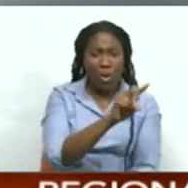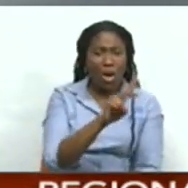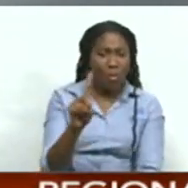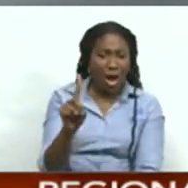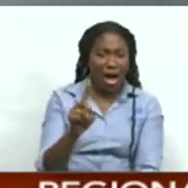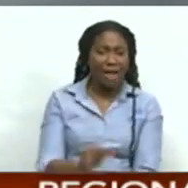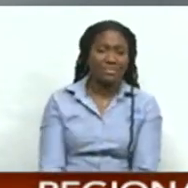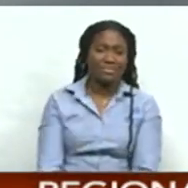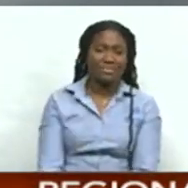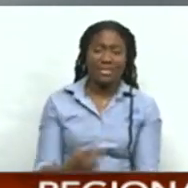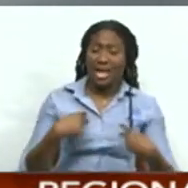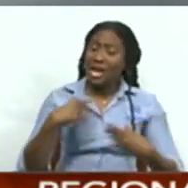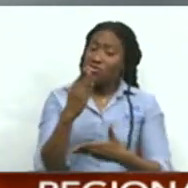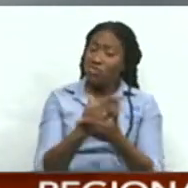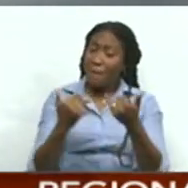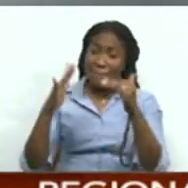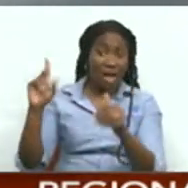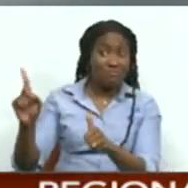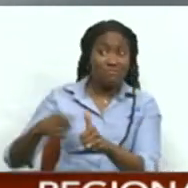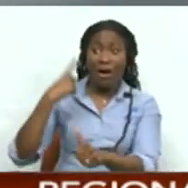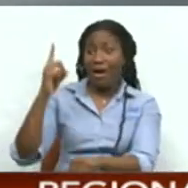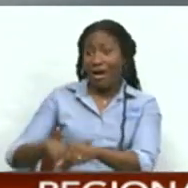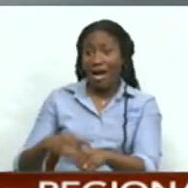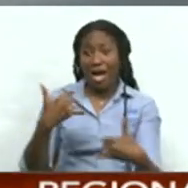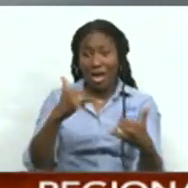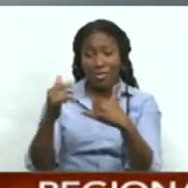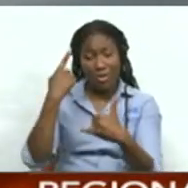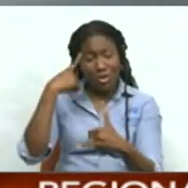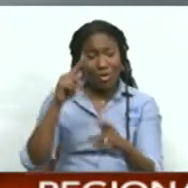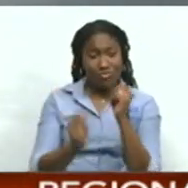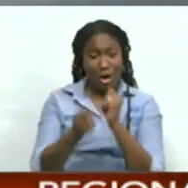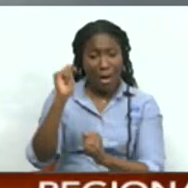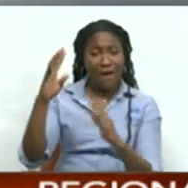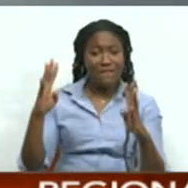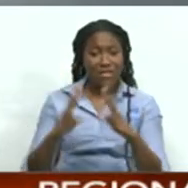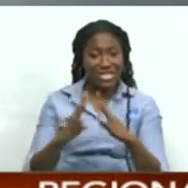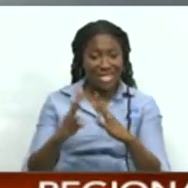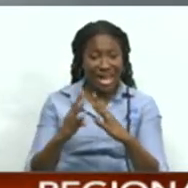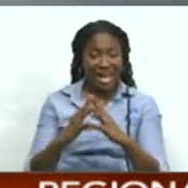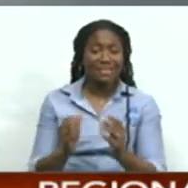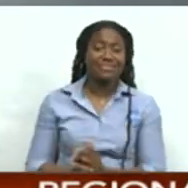some players making their debut for Trinidad and Tobago in futsal. Youth in the team,